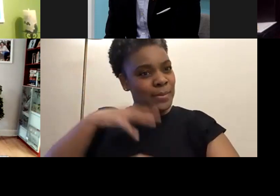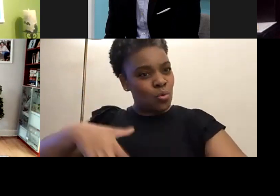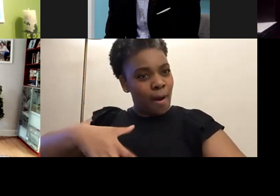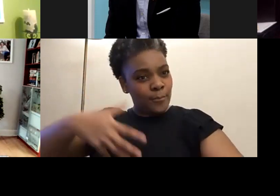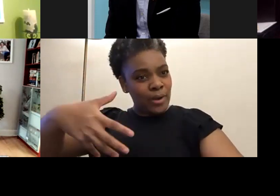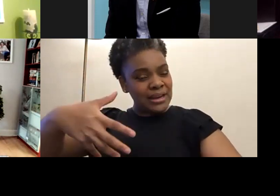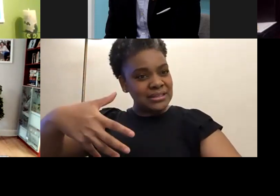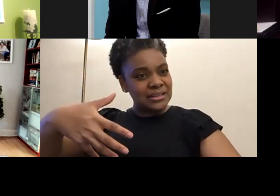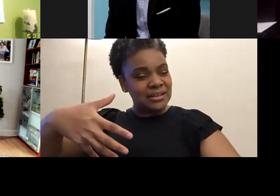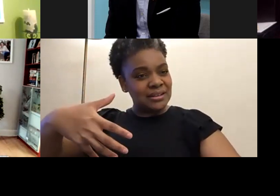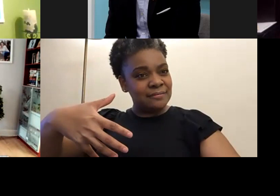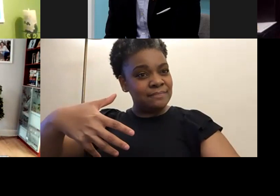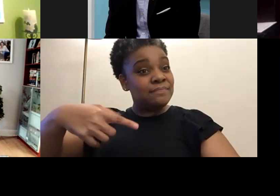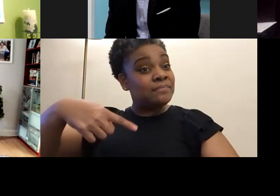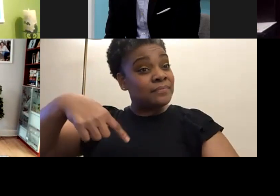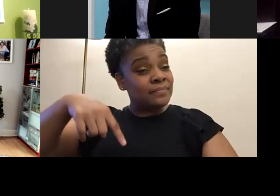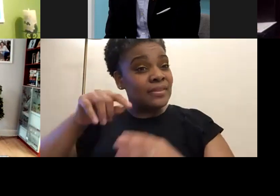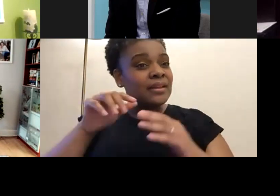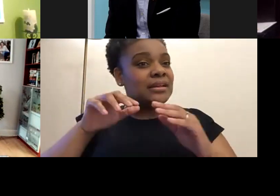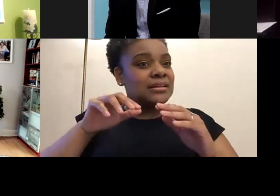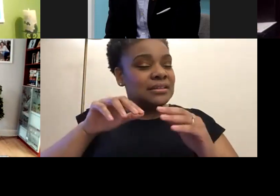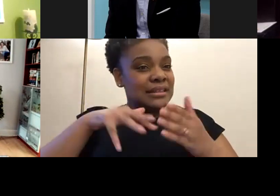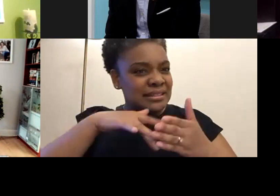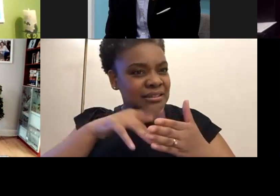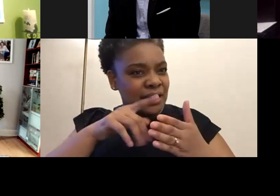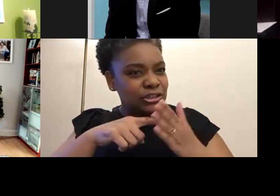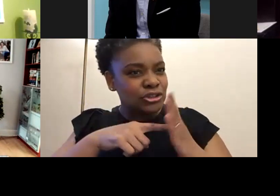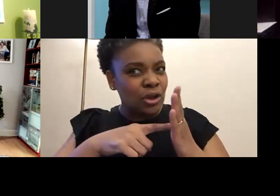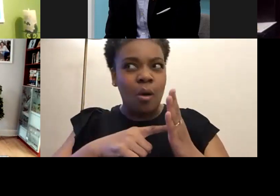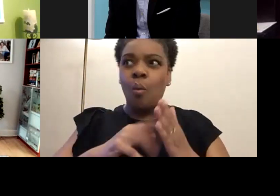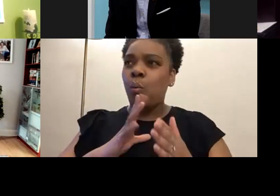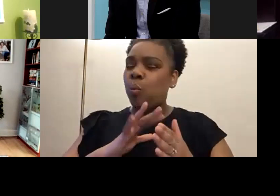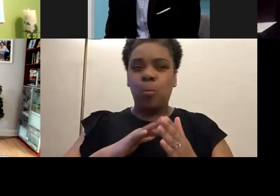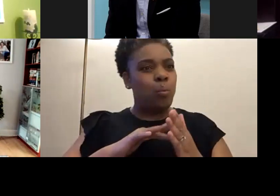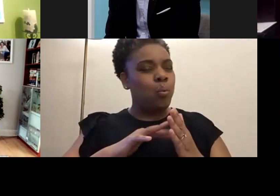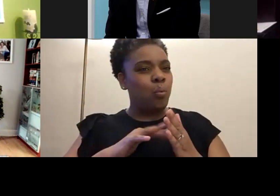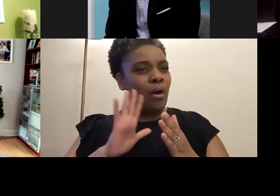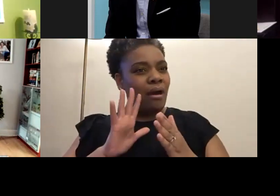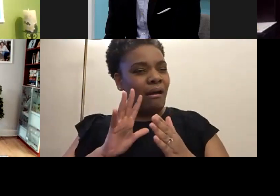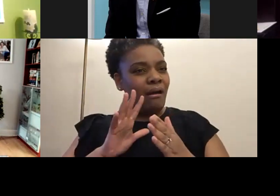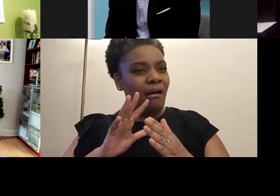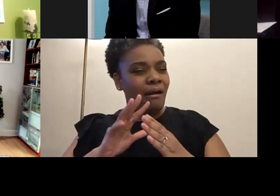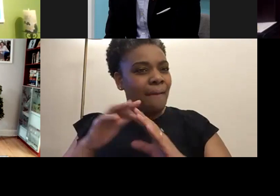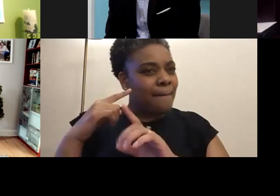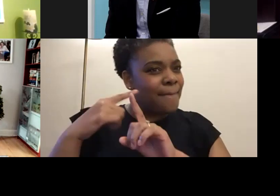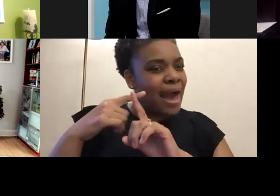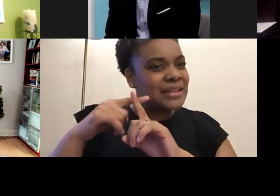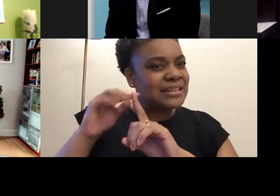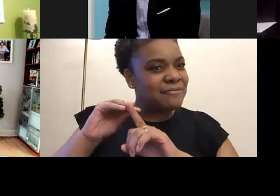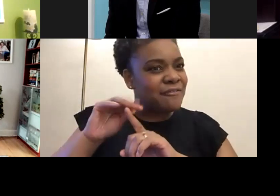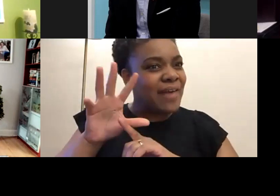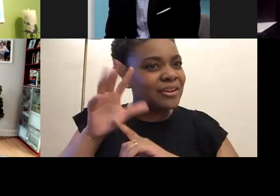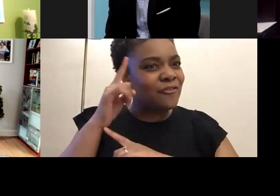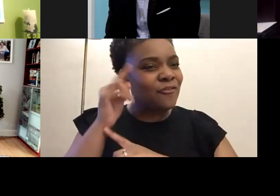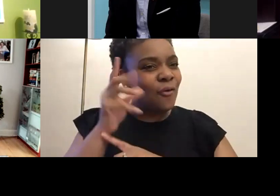very effective in protecting unborn infants and children who are being breastfed. And so I do think that when we're looking at the